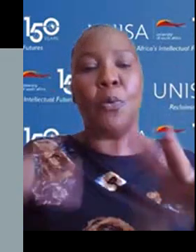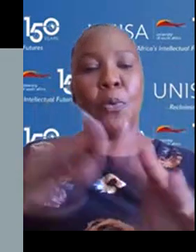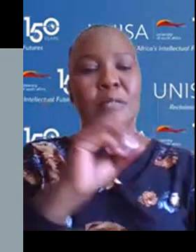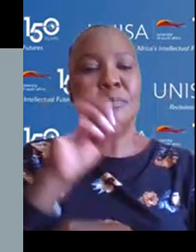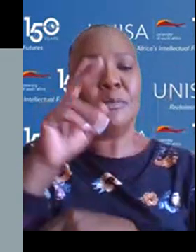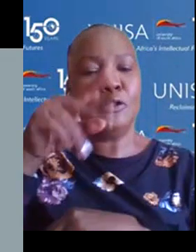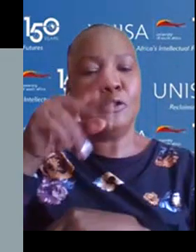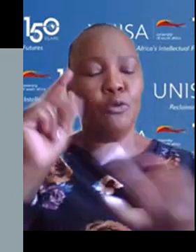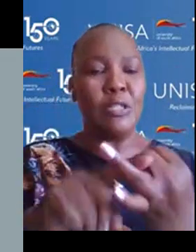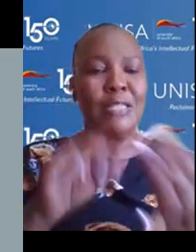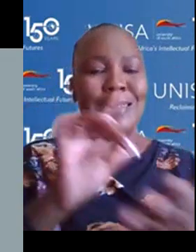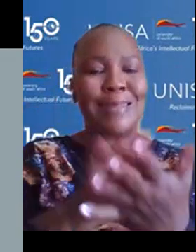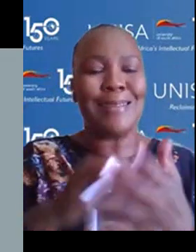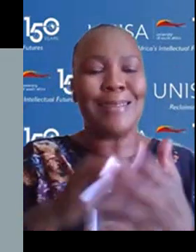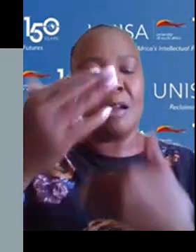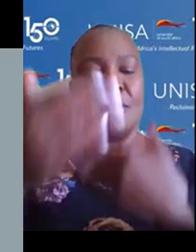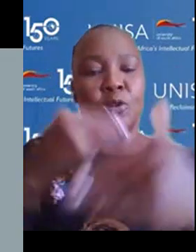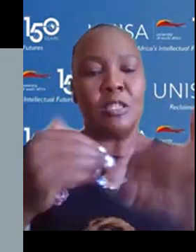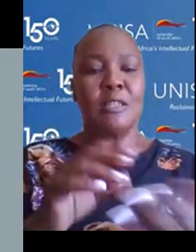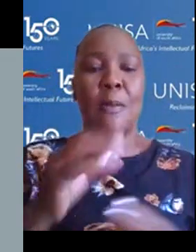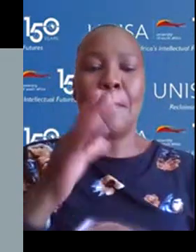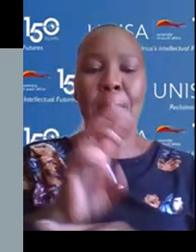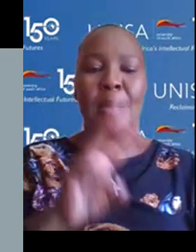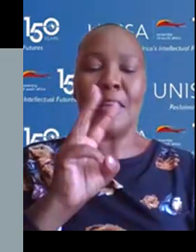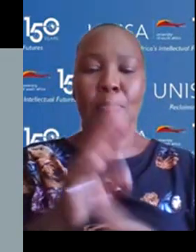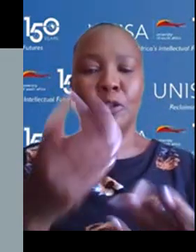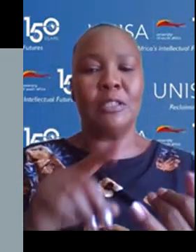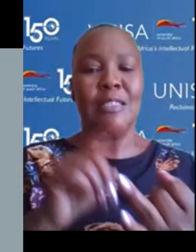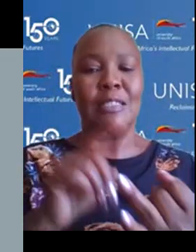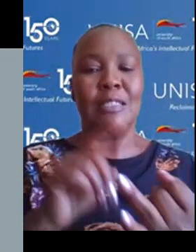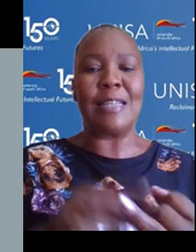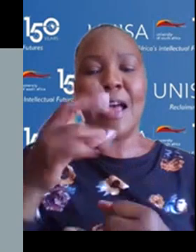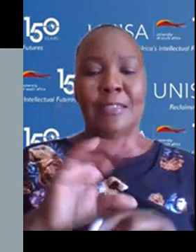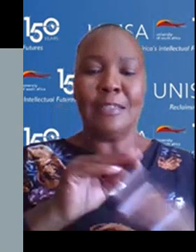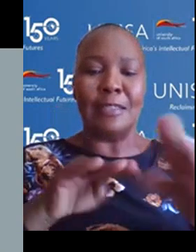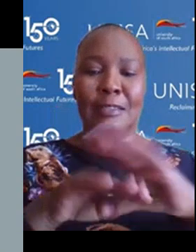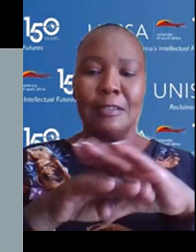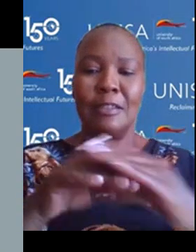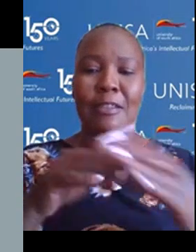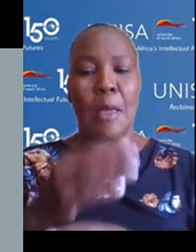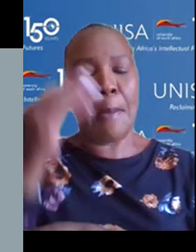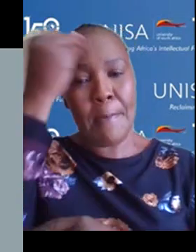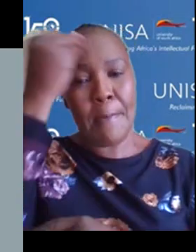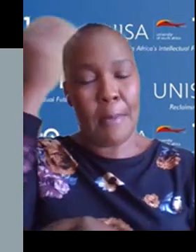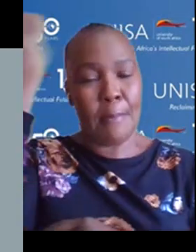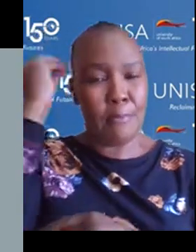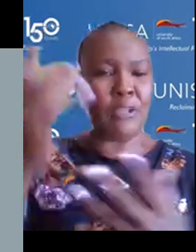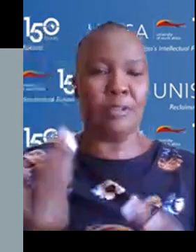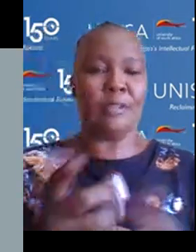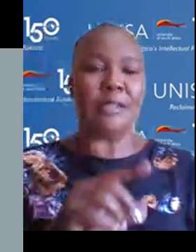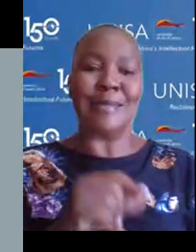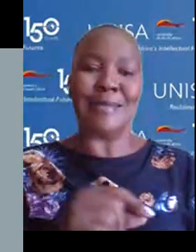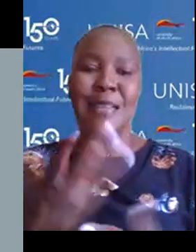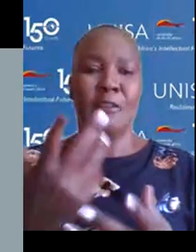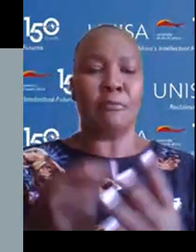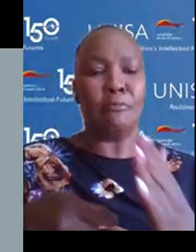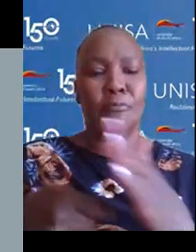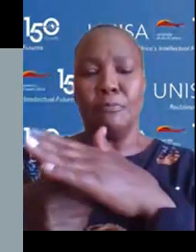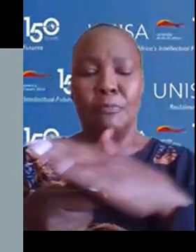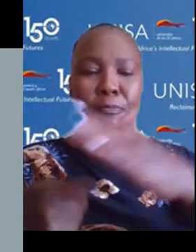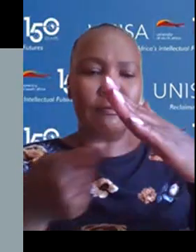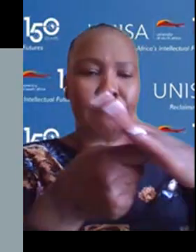CPU, or central processing unit, the motherboard, the hard disk, and the memory units. It also contains ports that allow you to